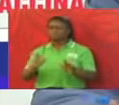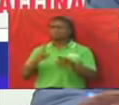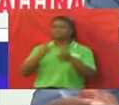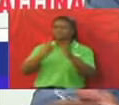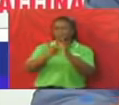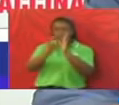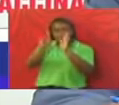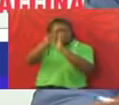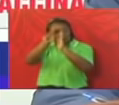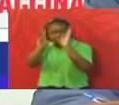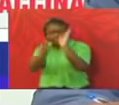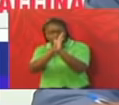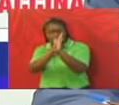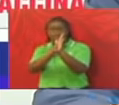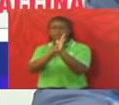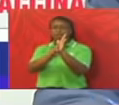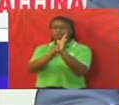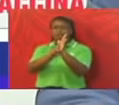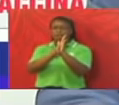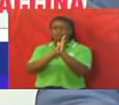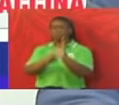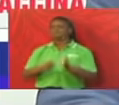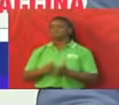via that